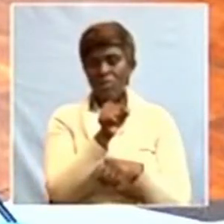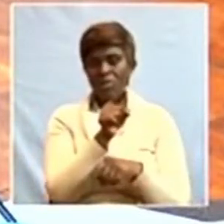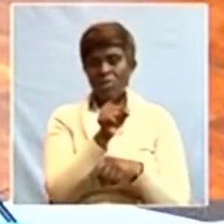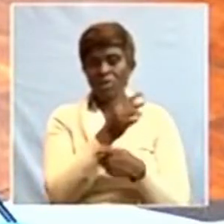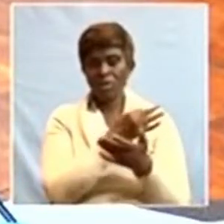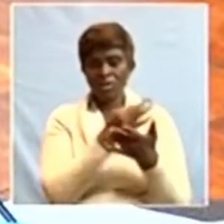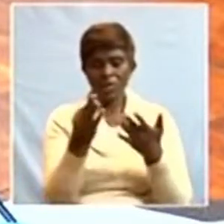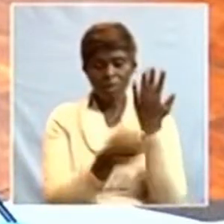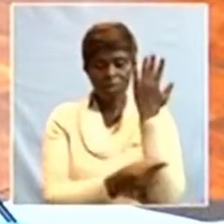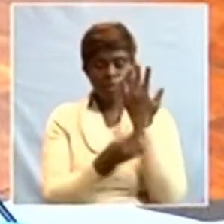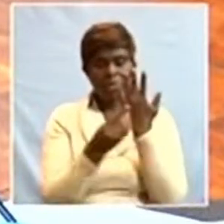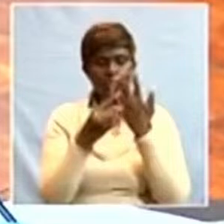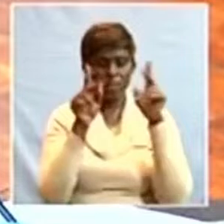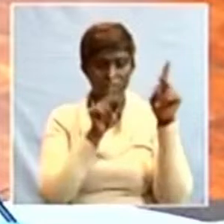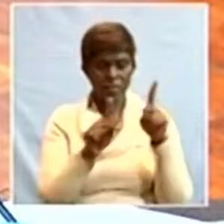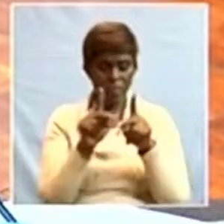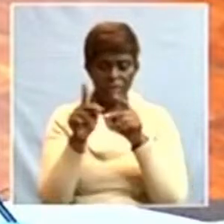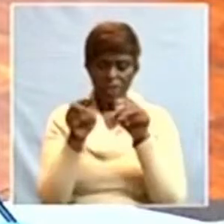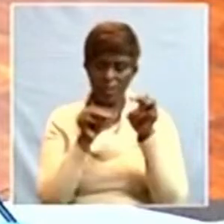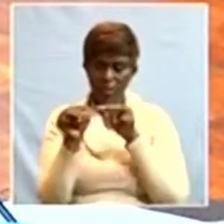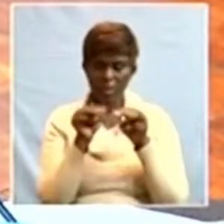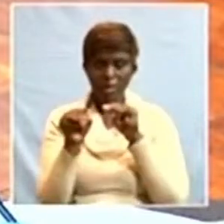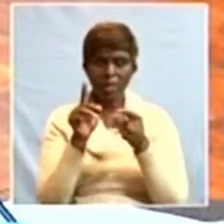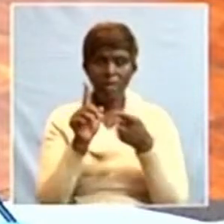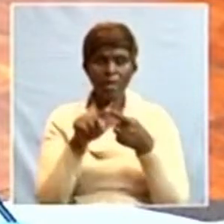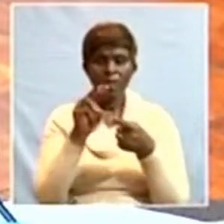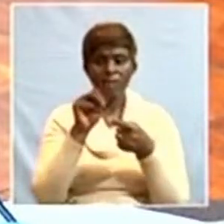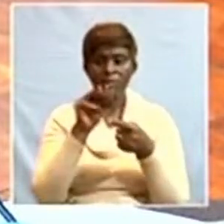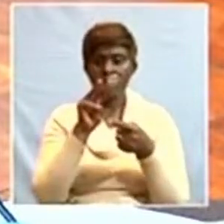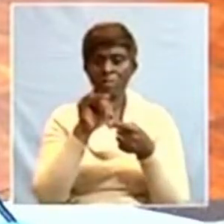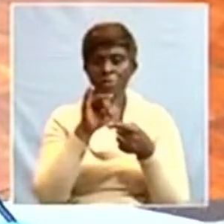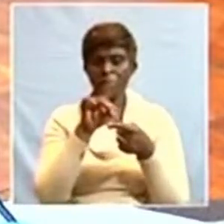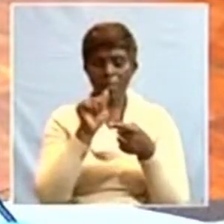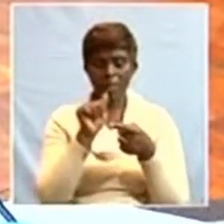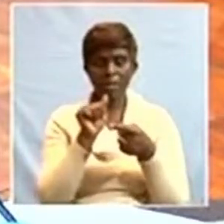Failure to develop a performance management framework, Honorable Mwira.